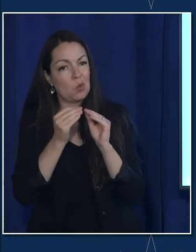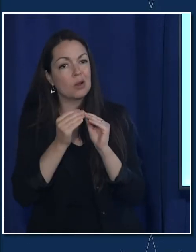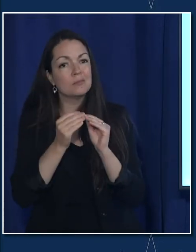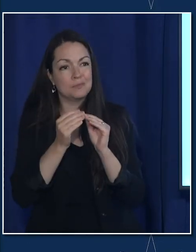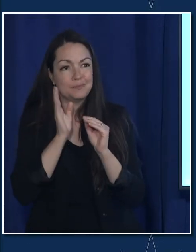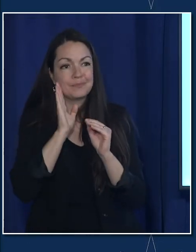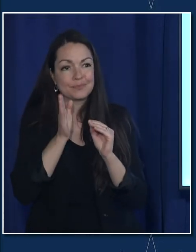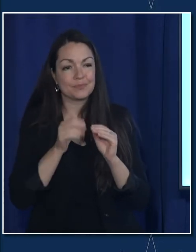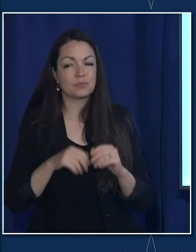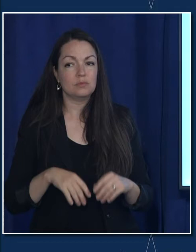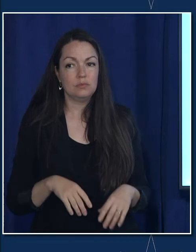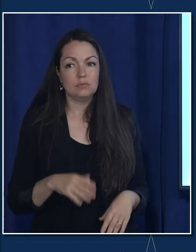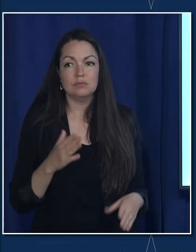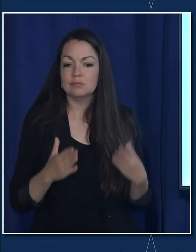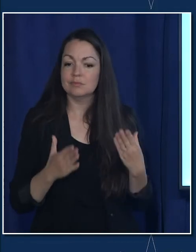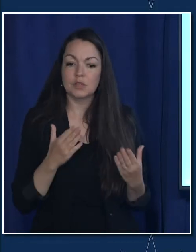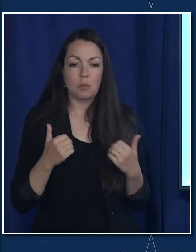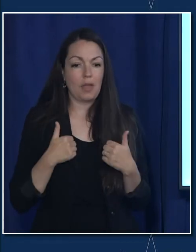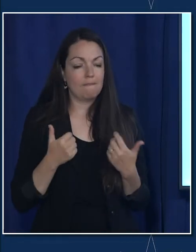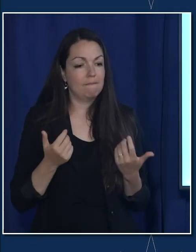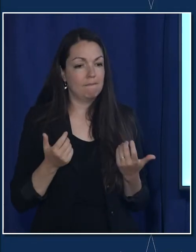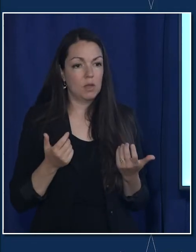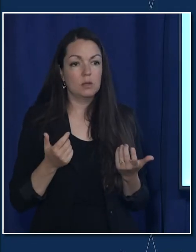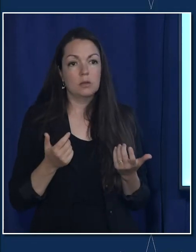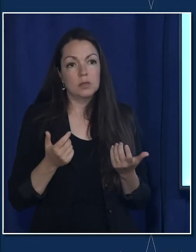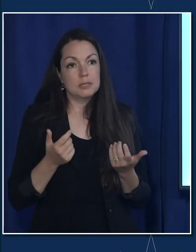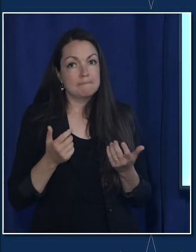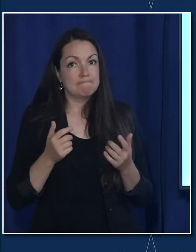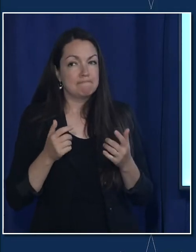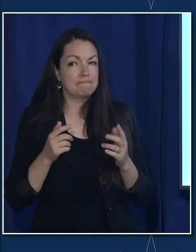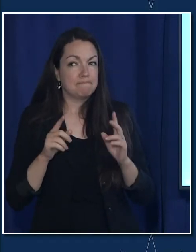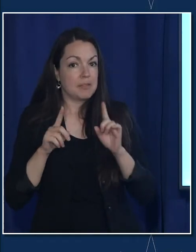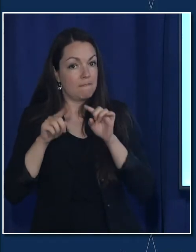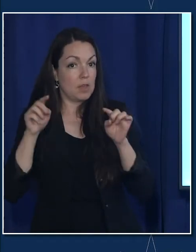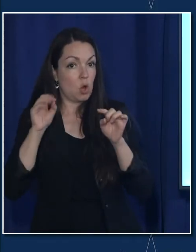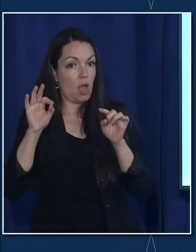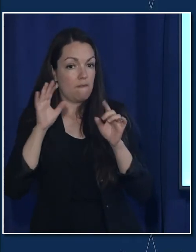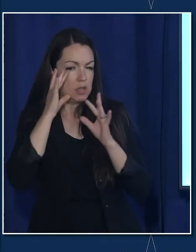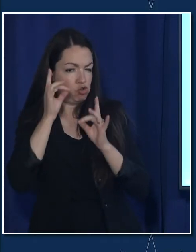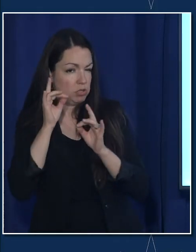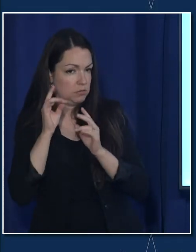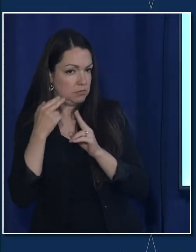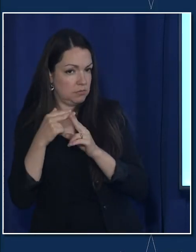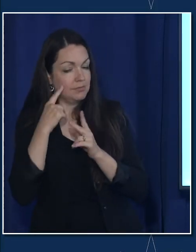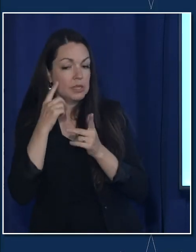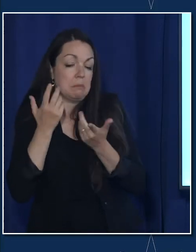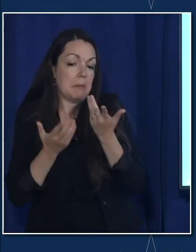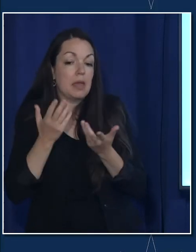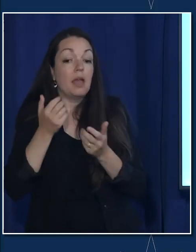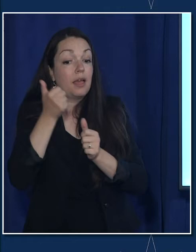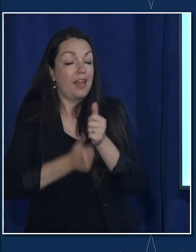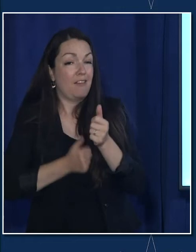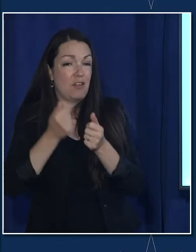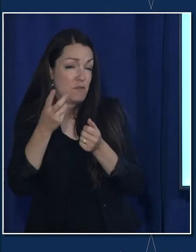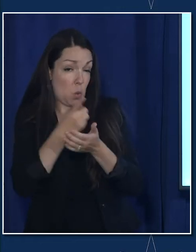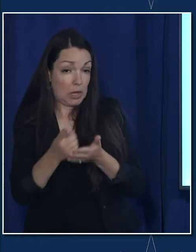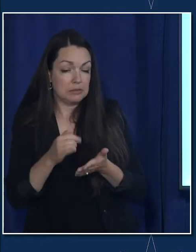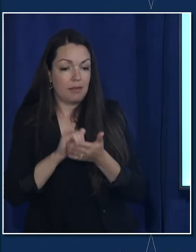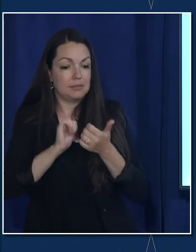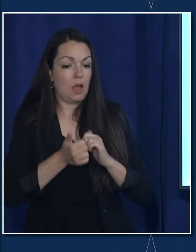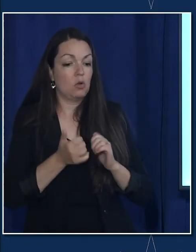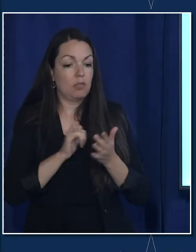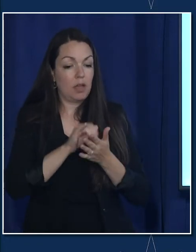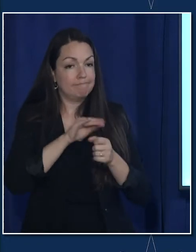We will probably have a variant of what we call a variant of interest identified every few weeks. Like, that's how this virus